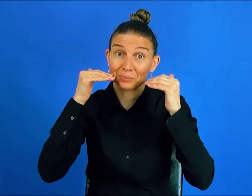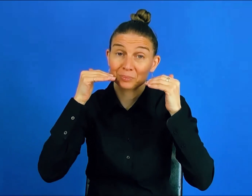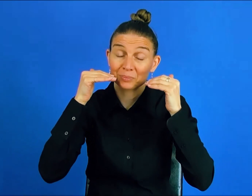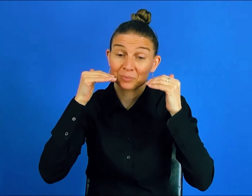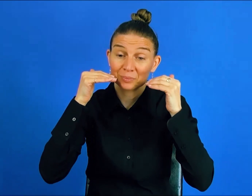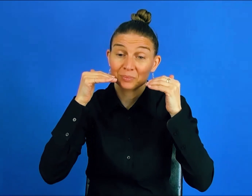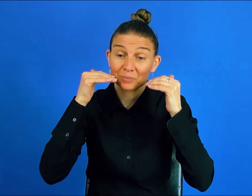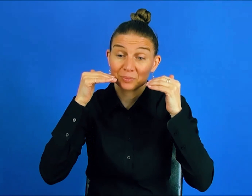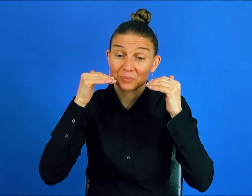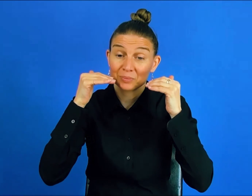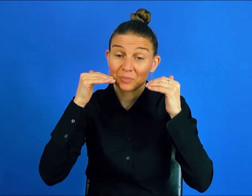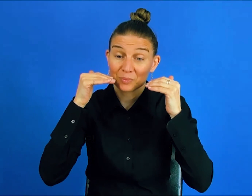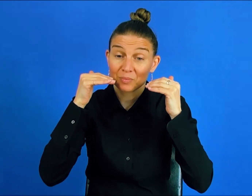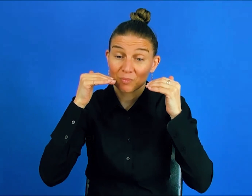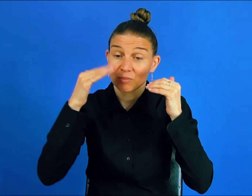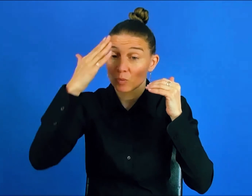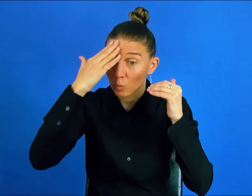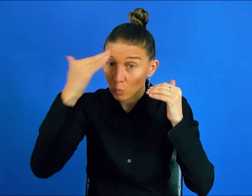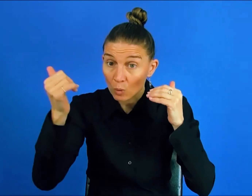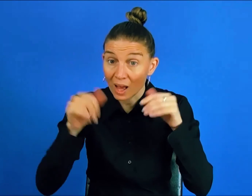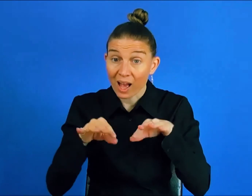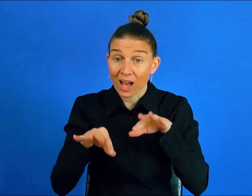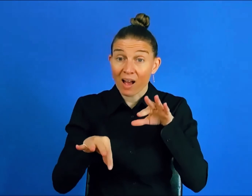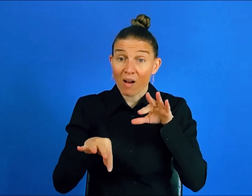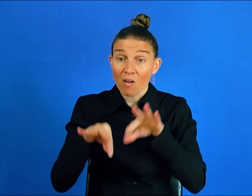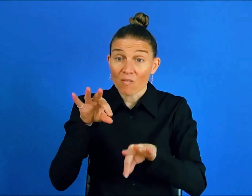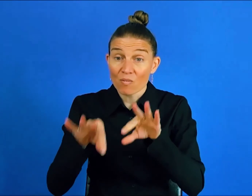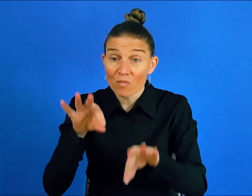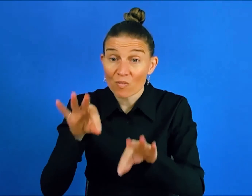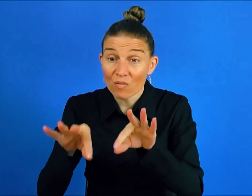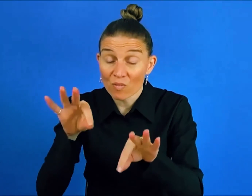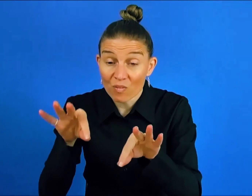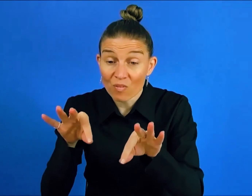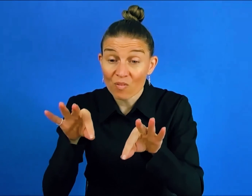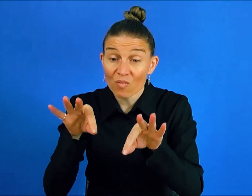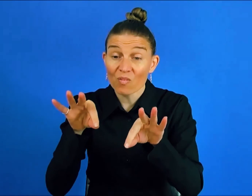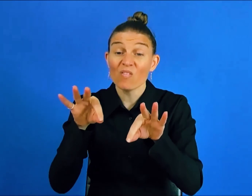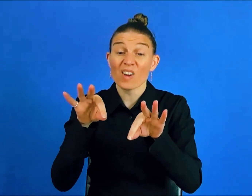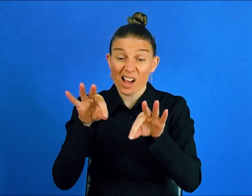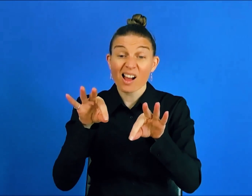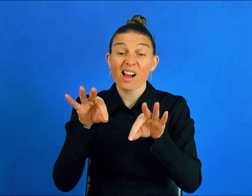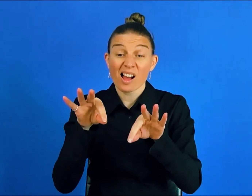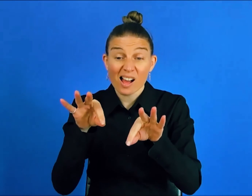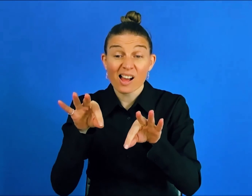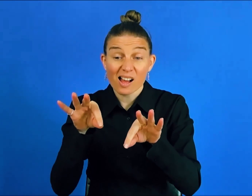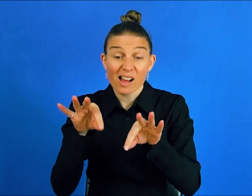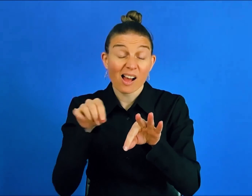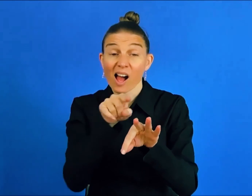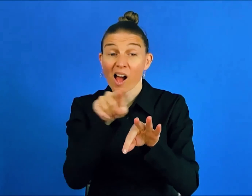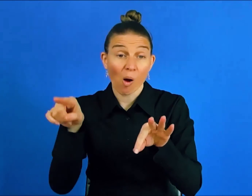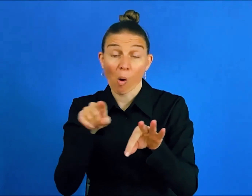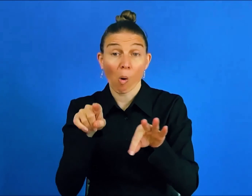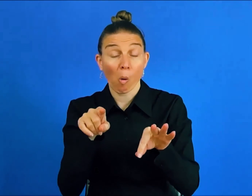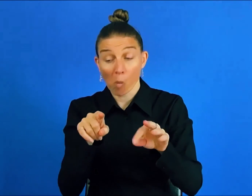that might have been seen in the results, we were able to explain, and everybody left the table very happy. That was even